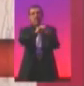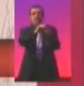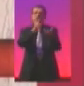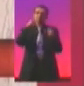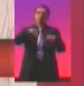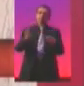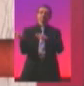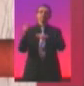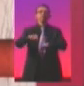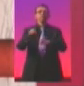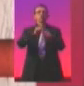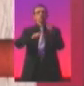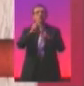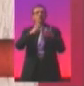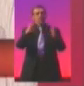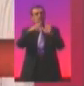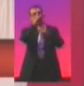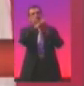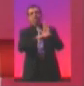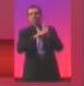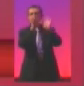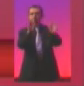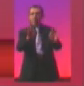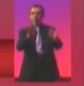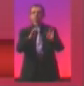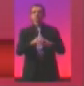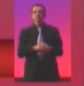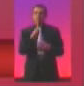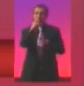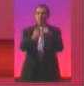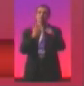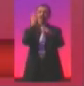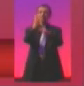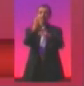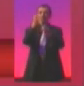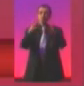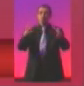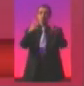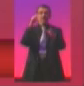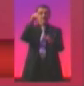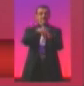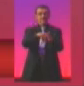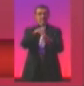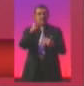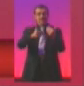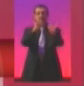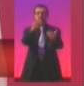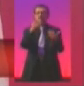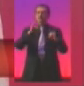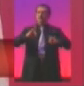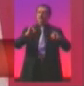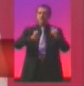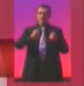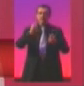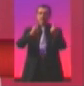a conference document. You know, when I think about the next 5 years in politics, I think that the crises that have